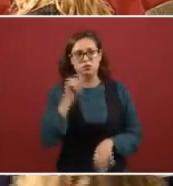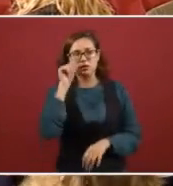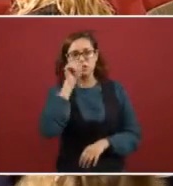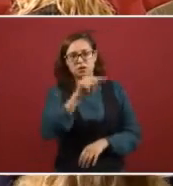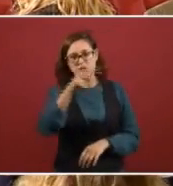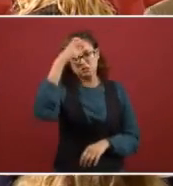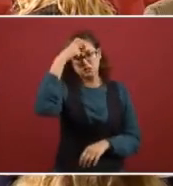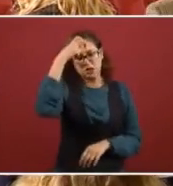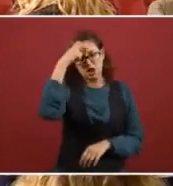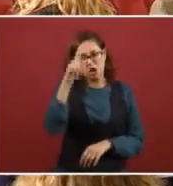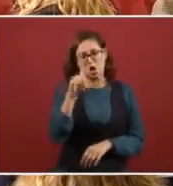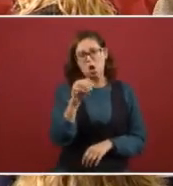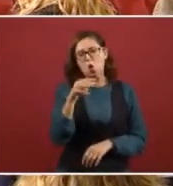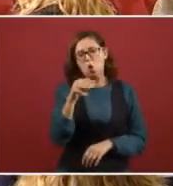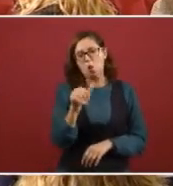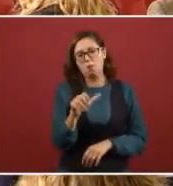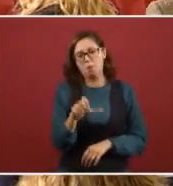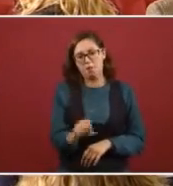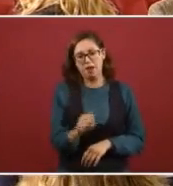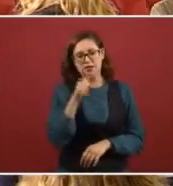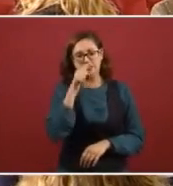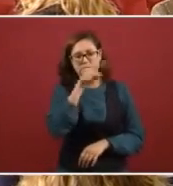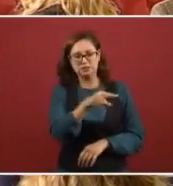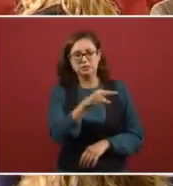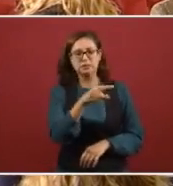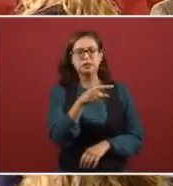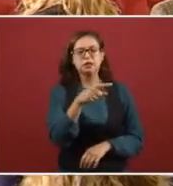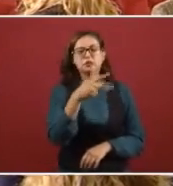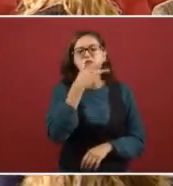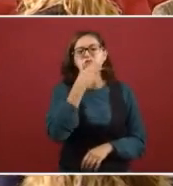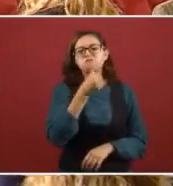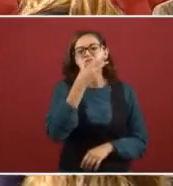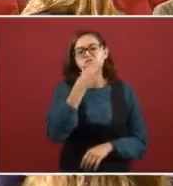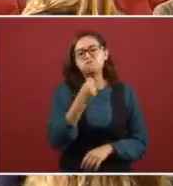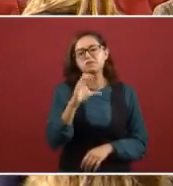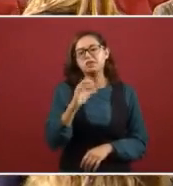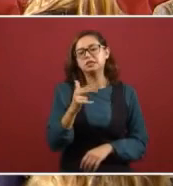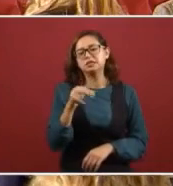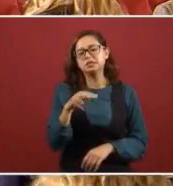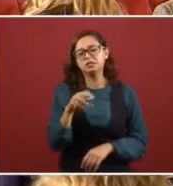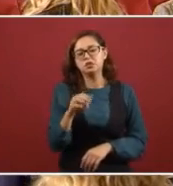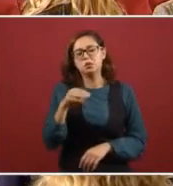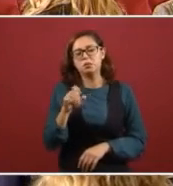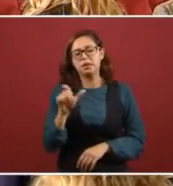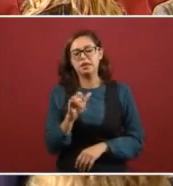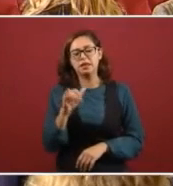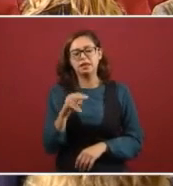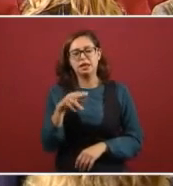this house of Chapultepec that belonged to the Chinese-Mexican man.